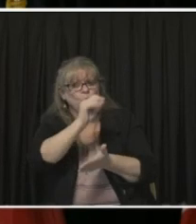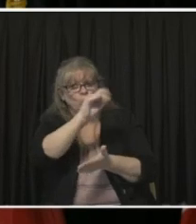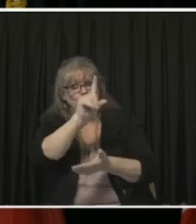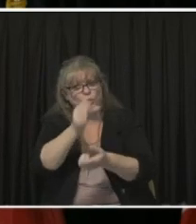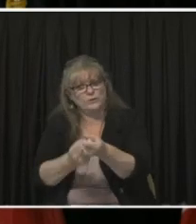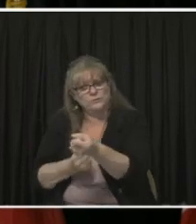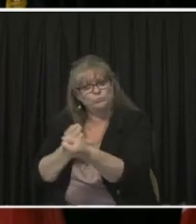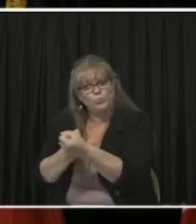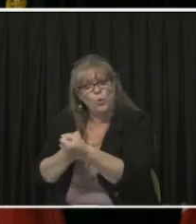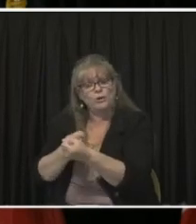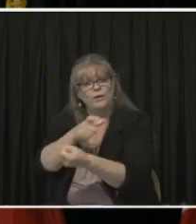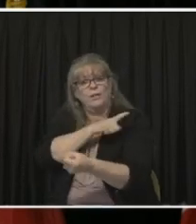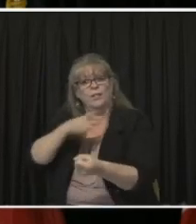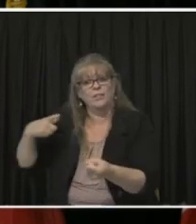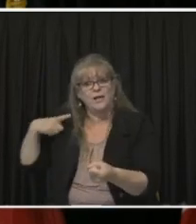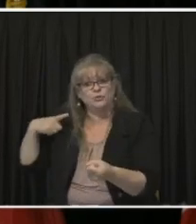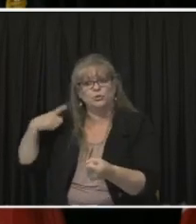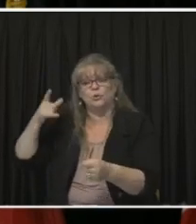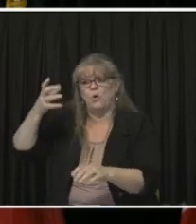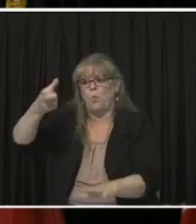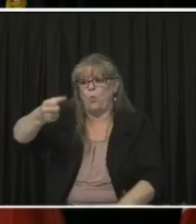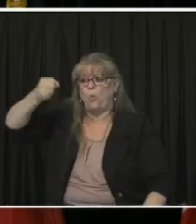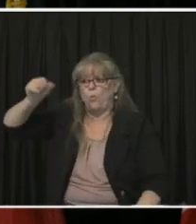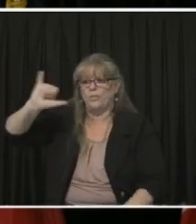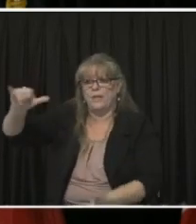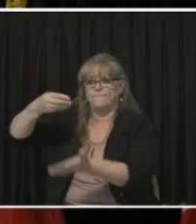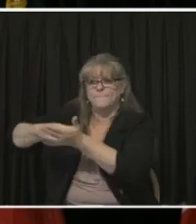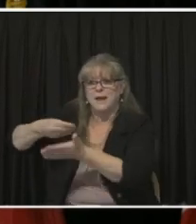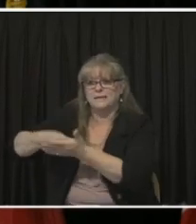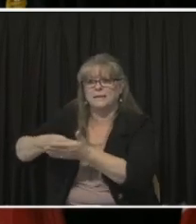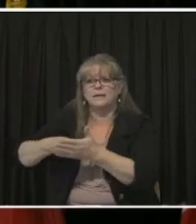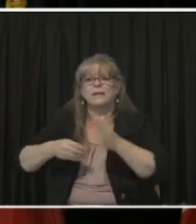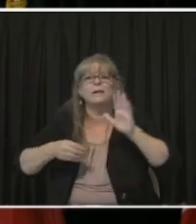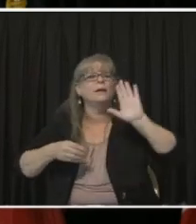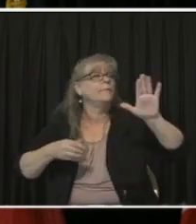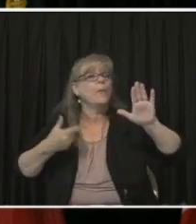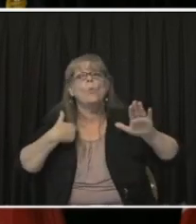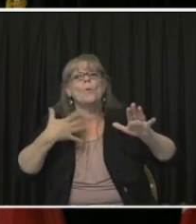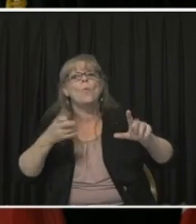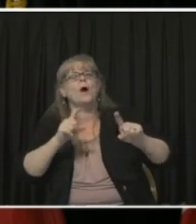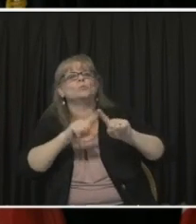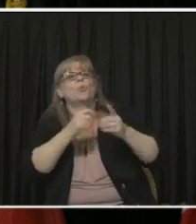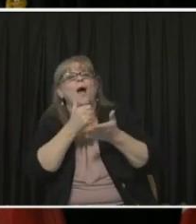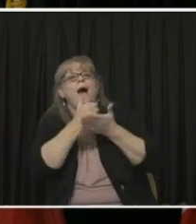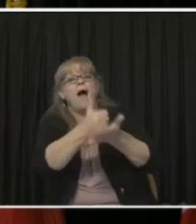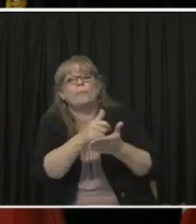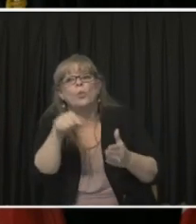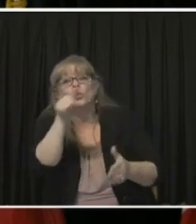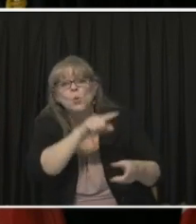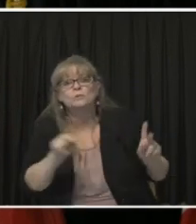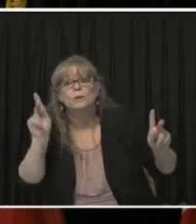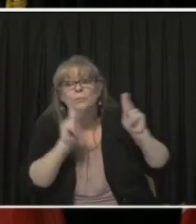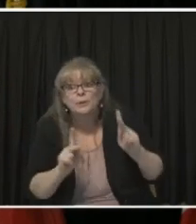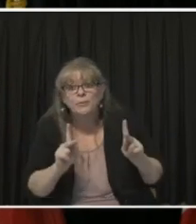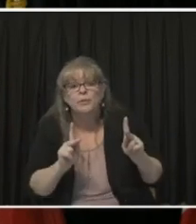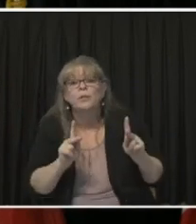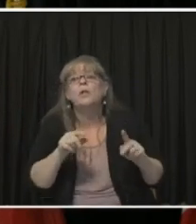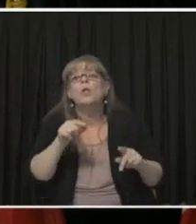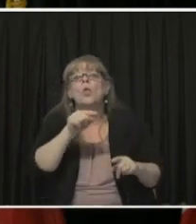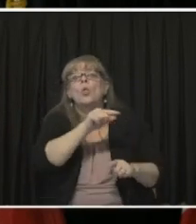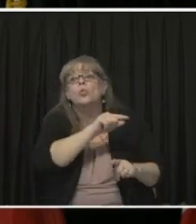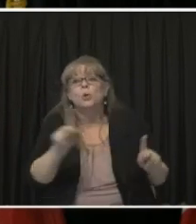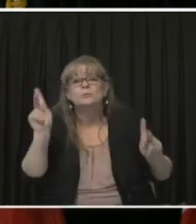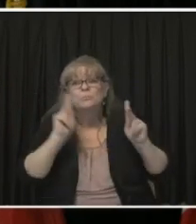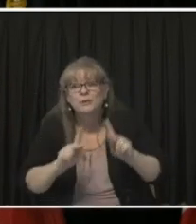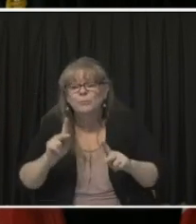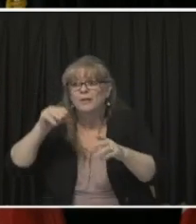Well, we want to help as many people as possible that are residents of our state that contribute to the prosperity and success of our state. That's why